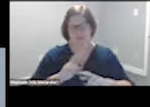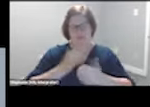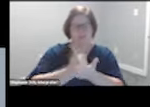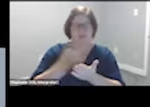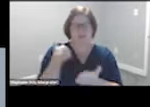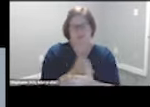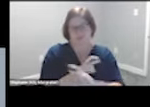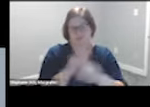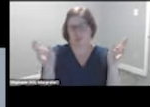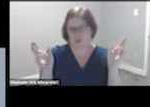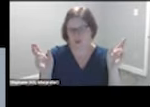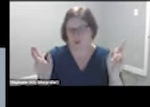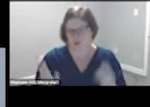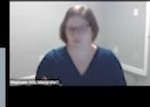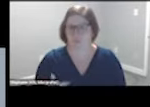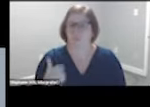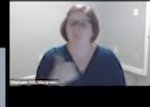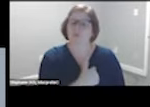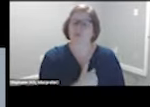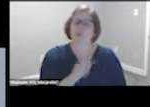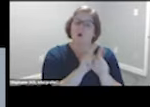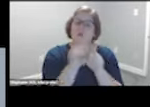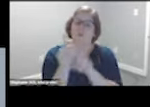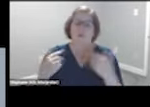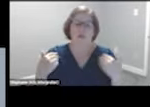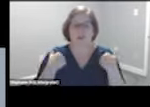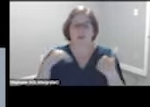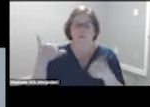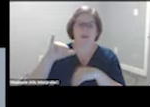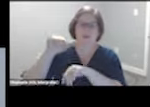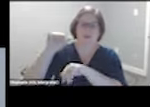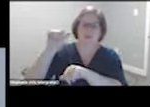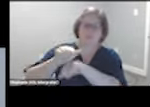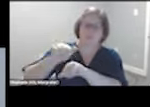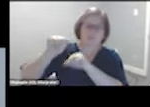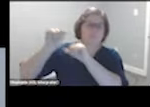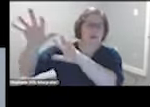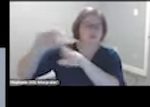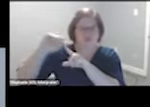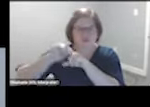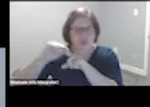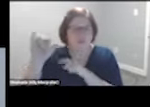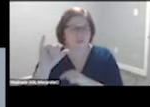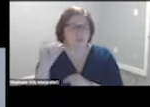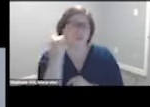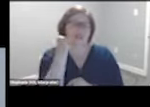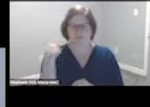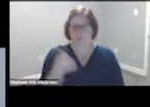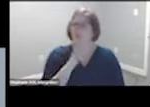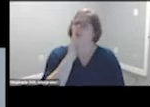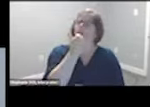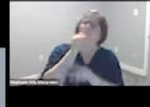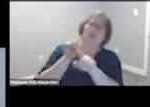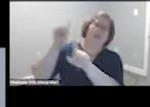we had mountain survival also, because what if we landed in the middle of the Siberia or somewhere in the middle of the